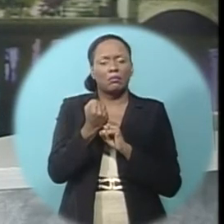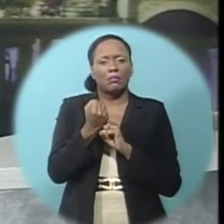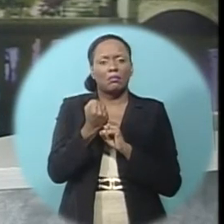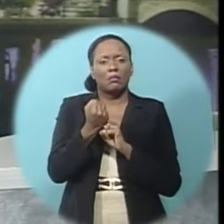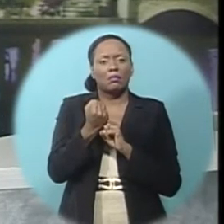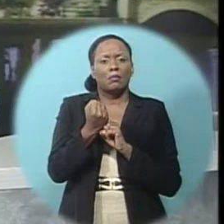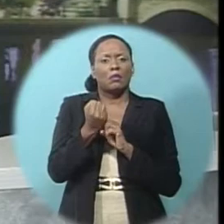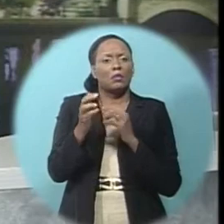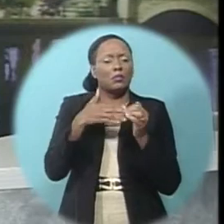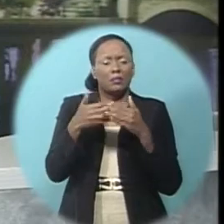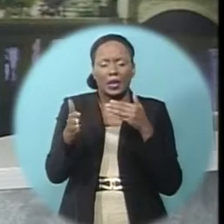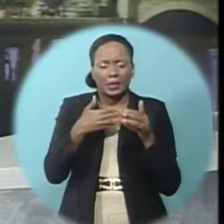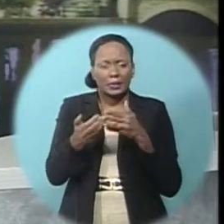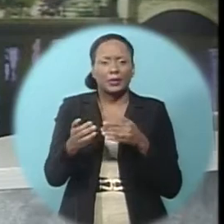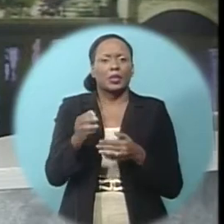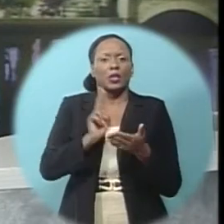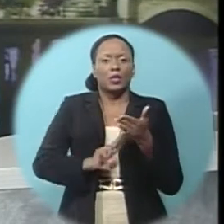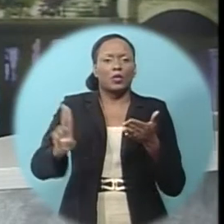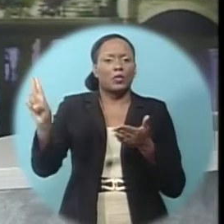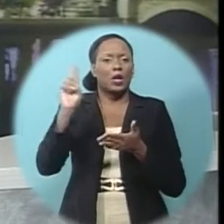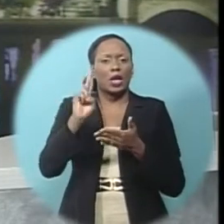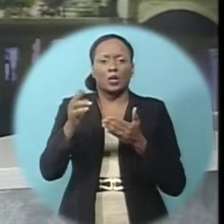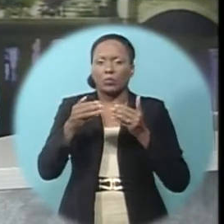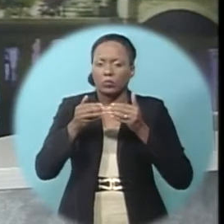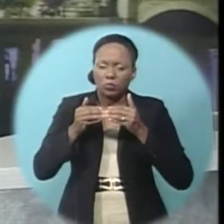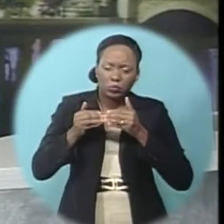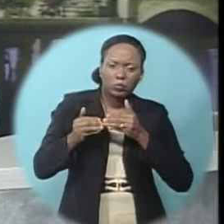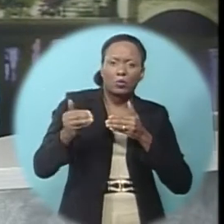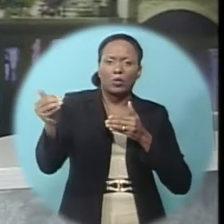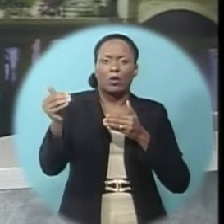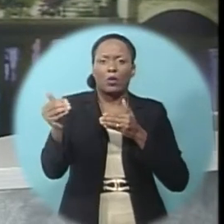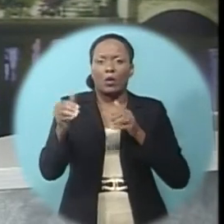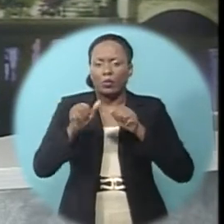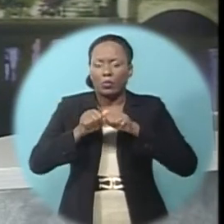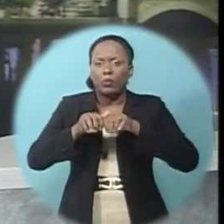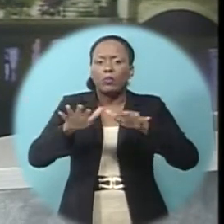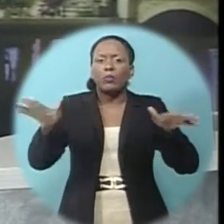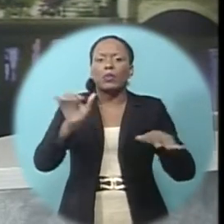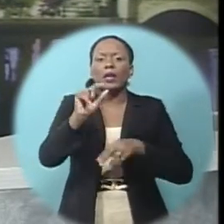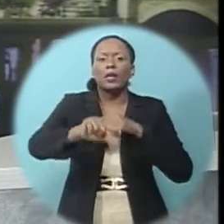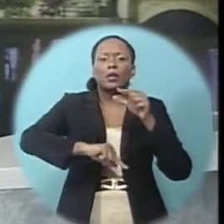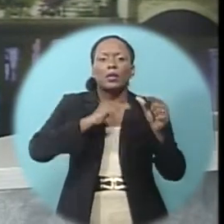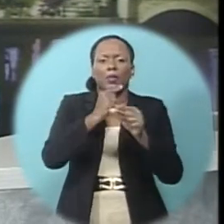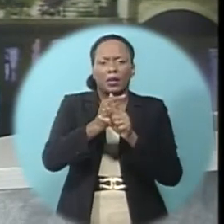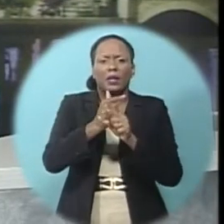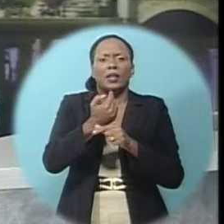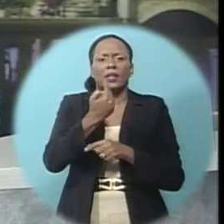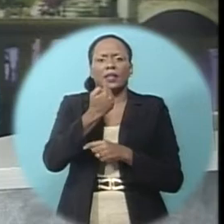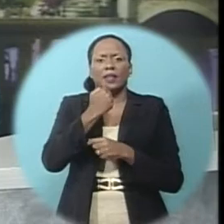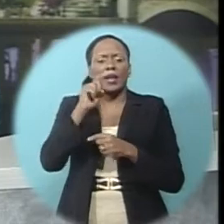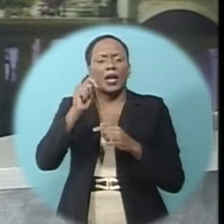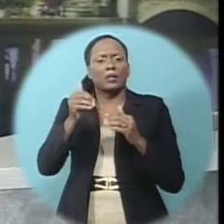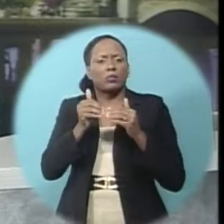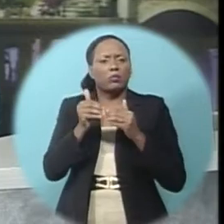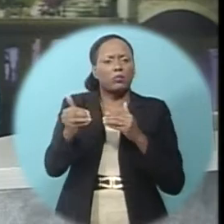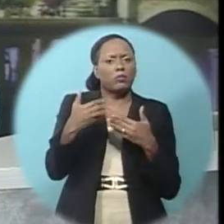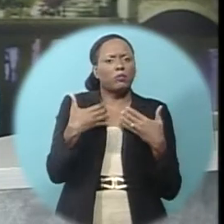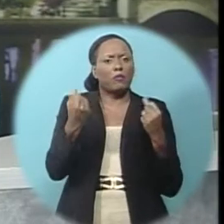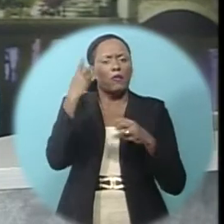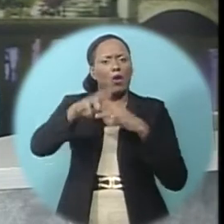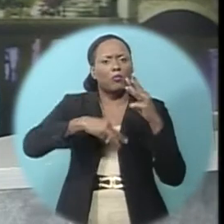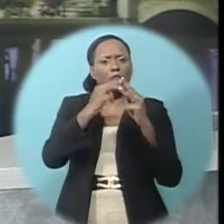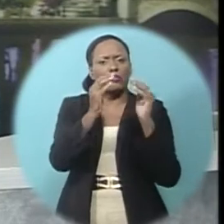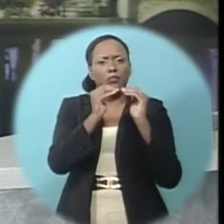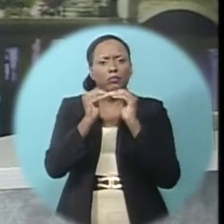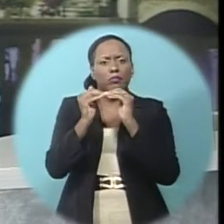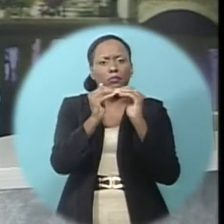will not stop the institution from becoming a globalized one. He says the university has to take bold steps on the global